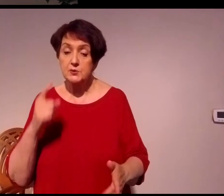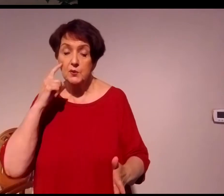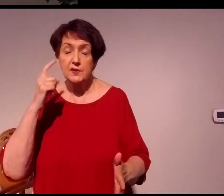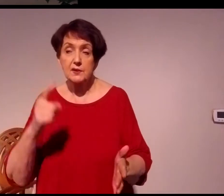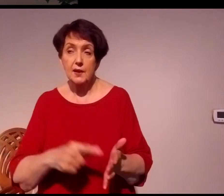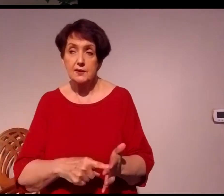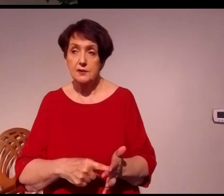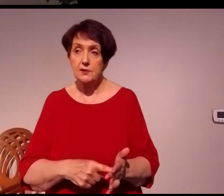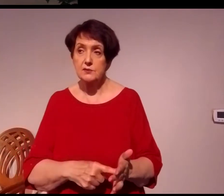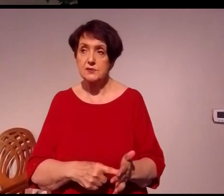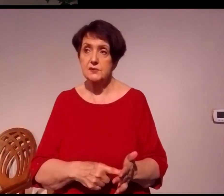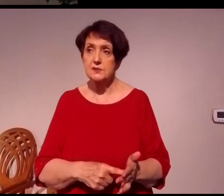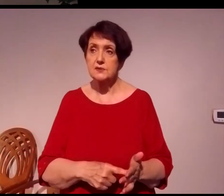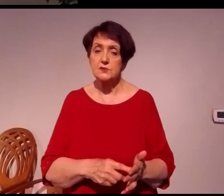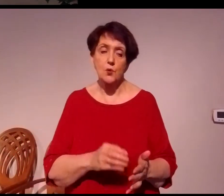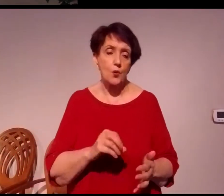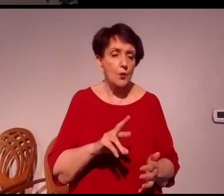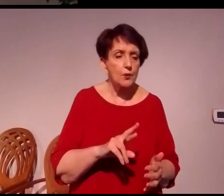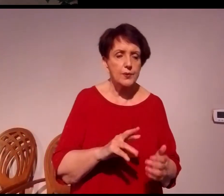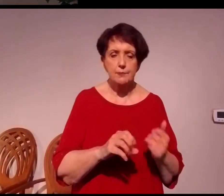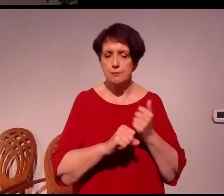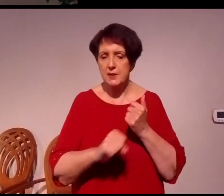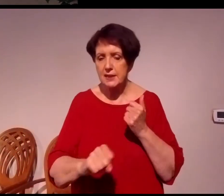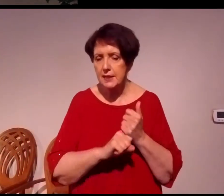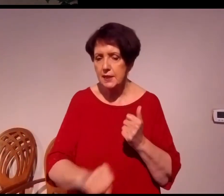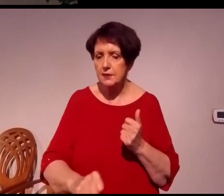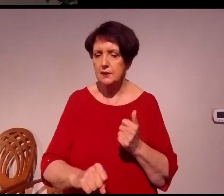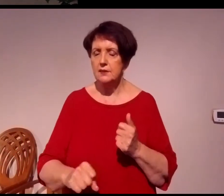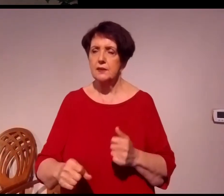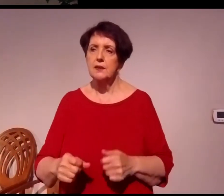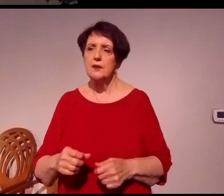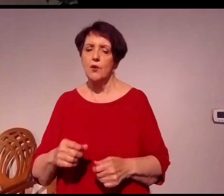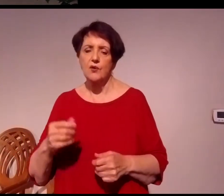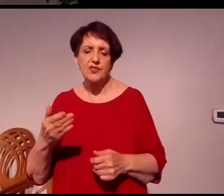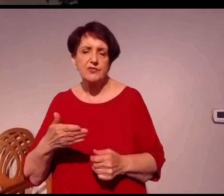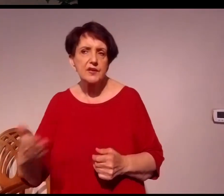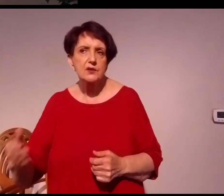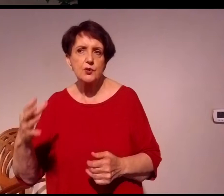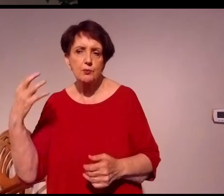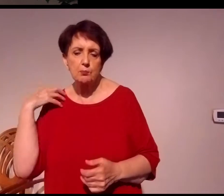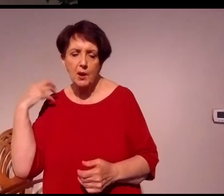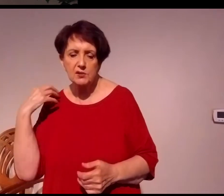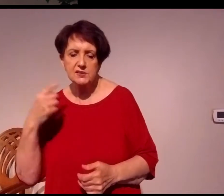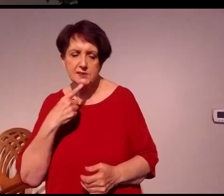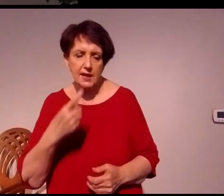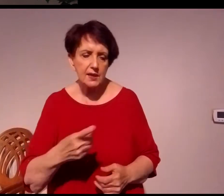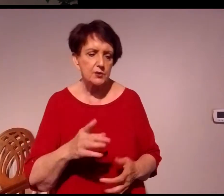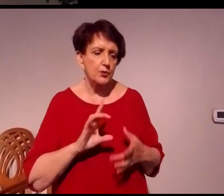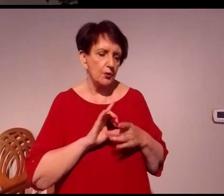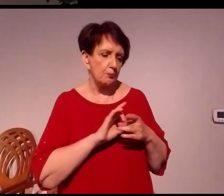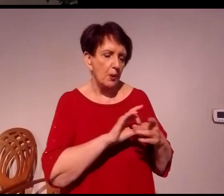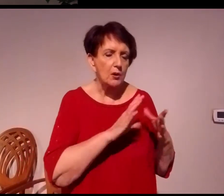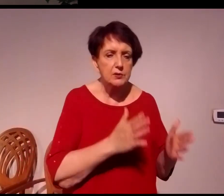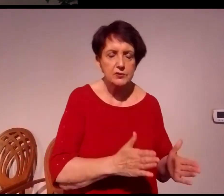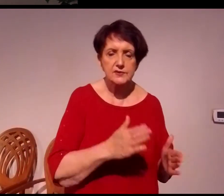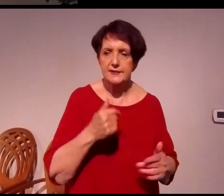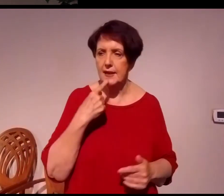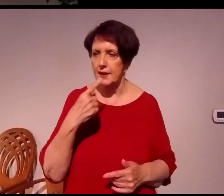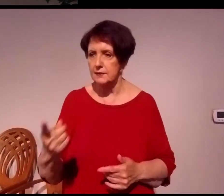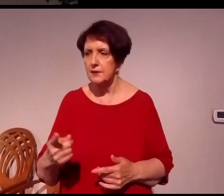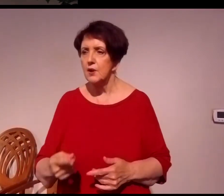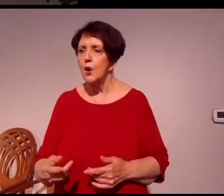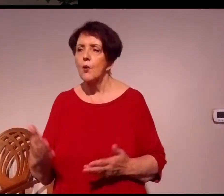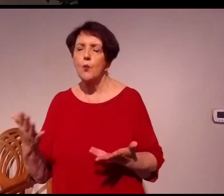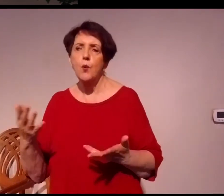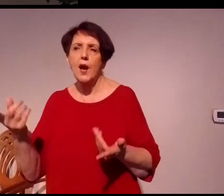or the media or the advertising or the thing that our boss said or the thing that our partner said or the whatever, what happens when